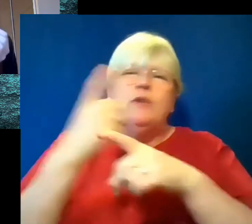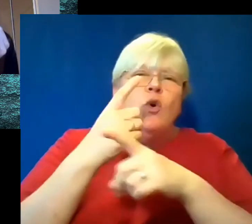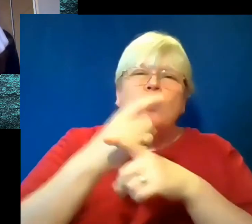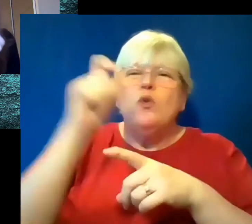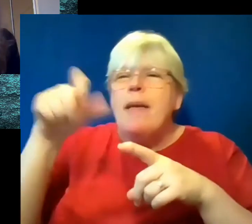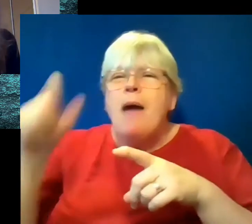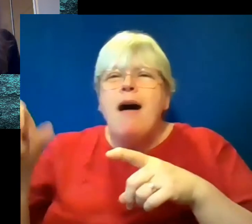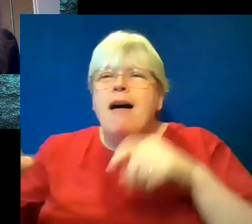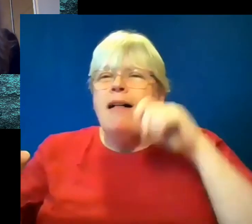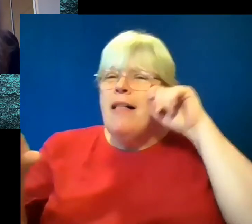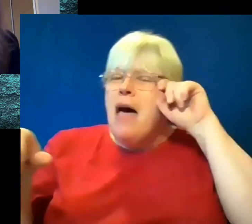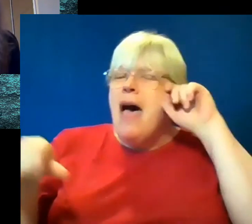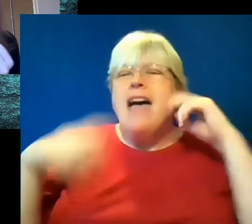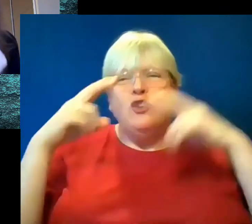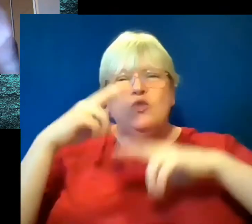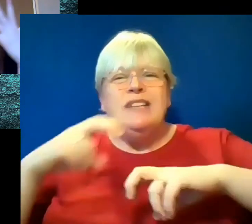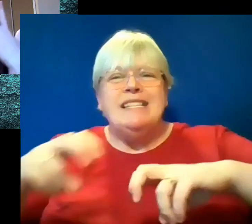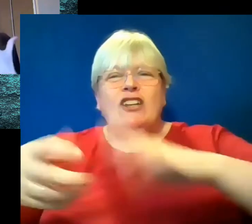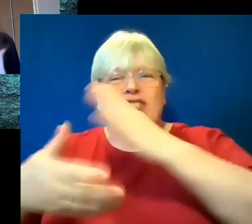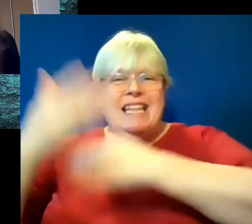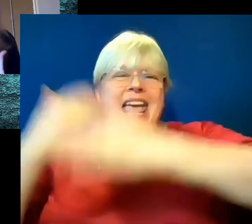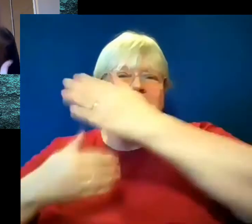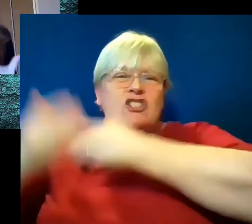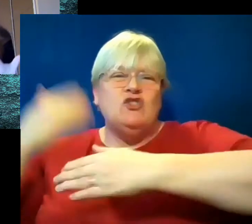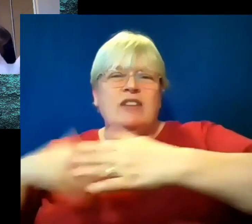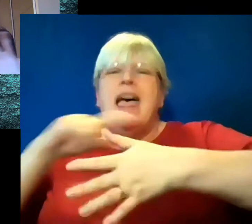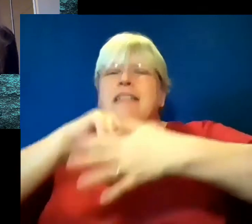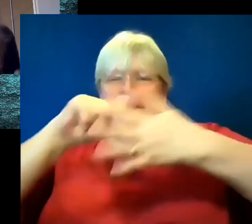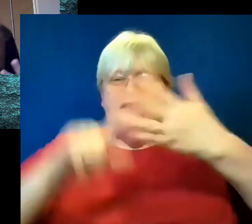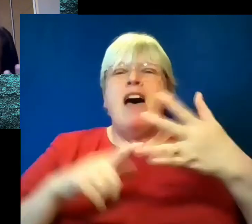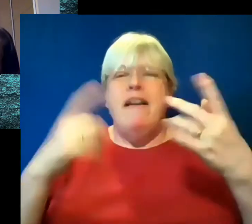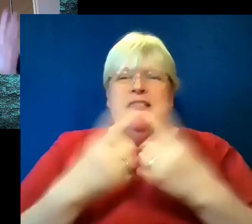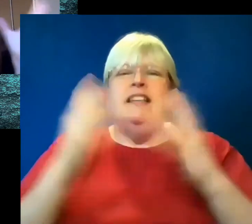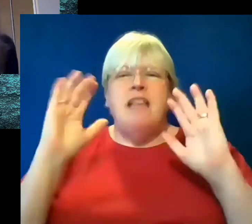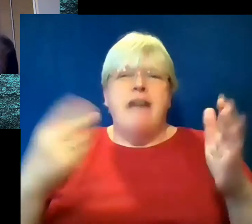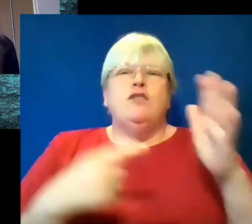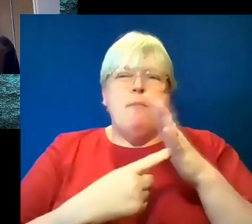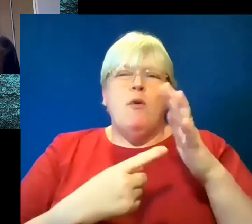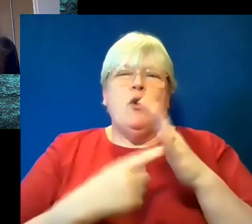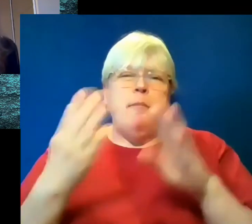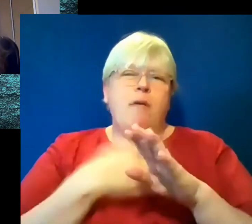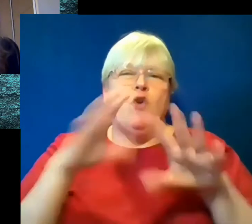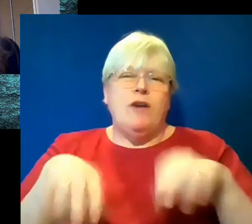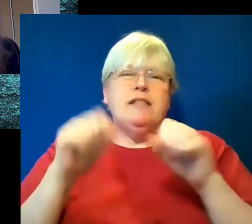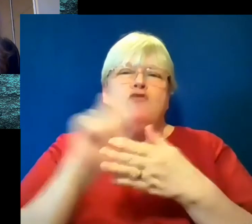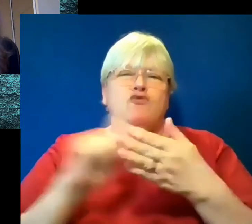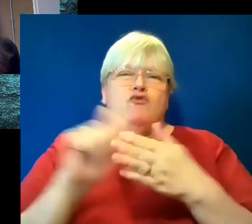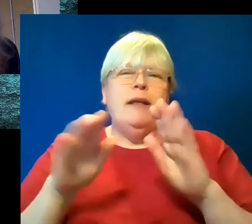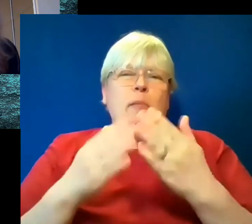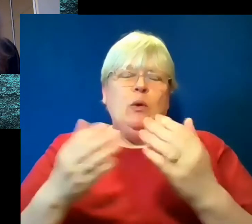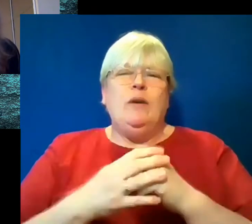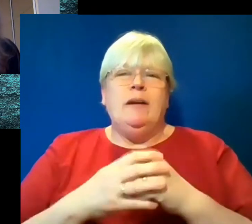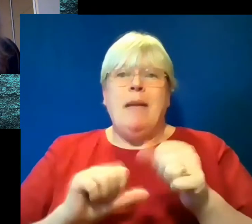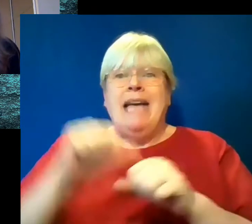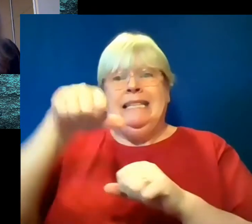from there, and research the history of there. And those are the 5 things that feel to me important before you start your writing. My next